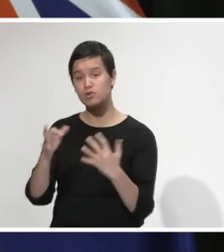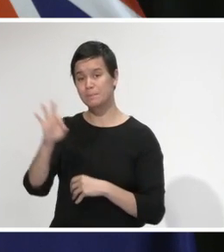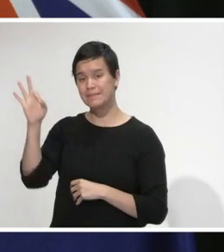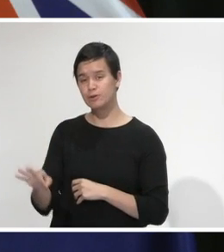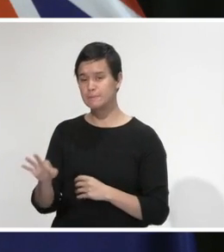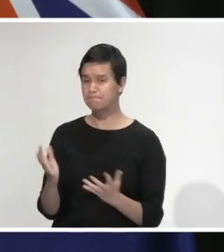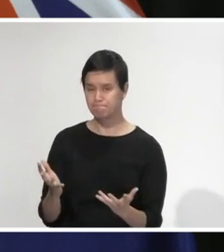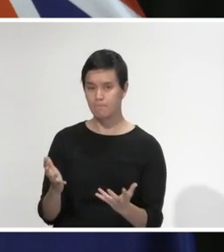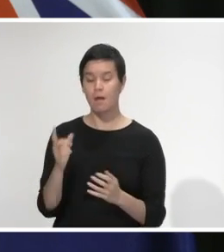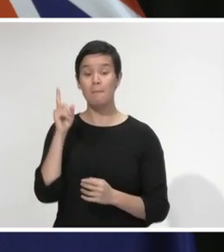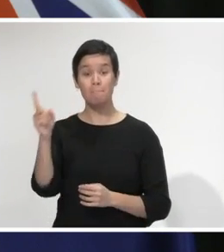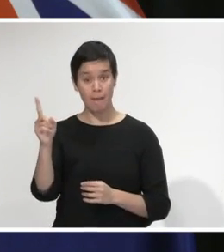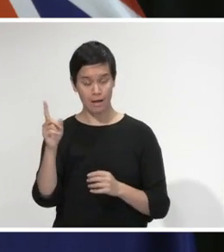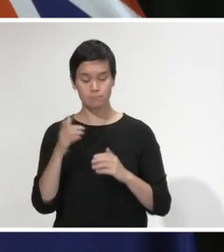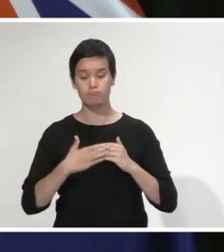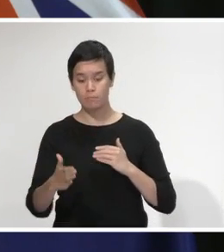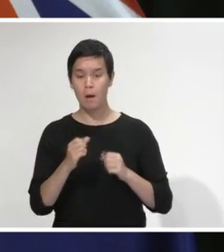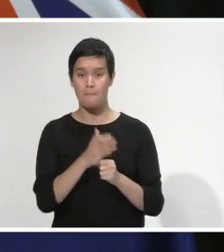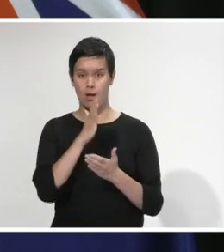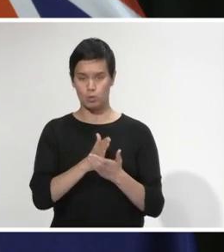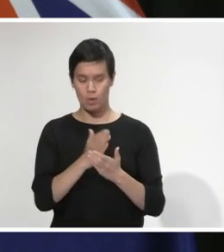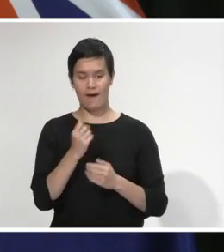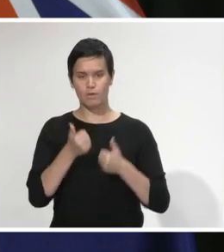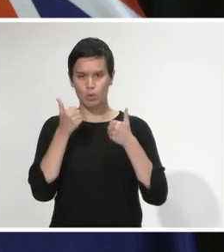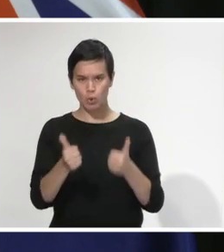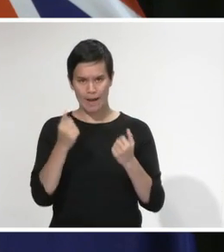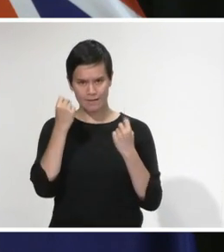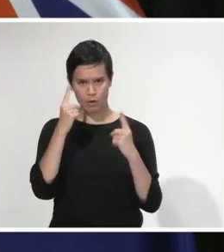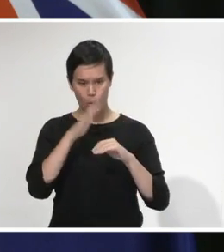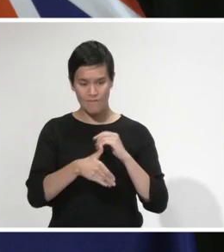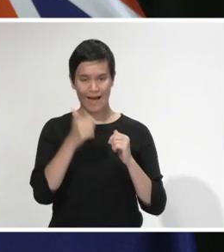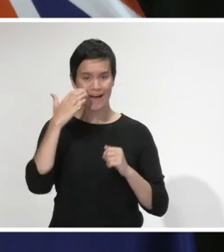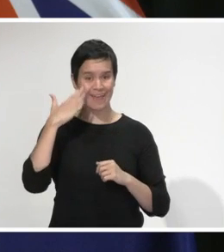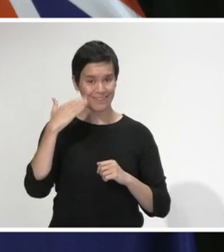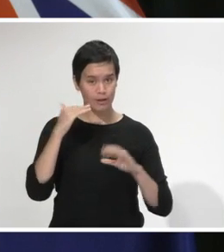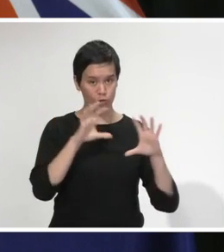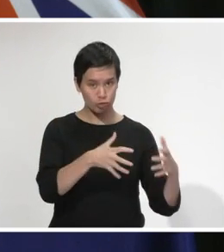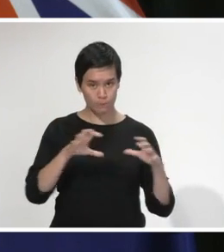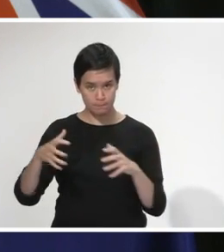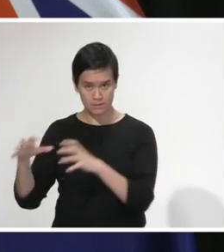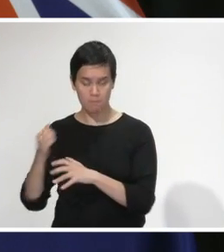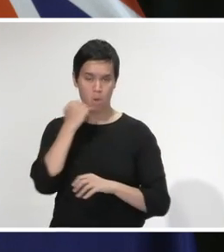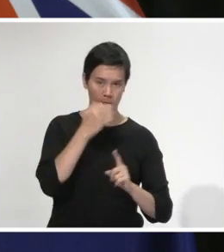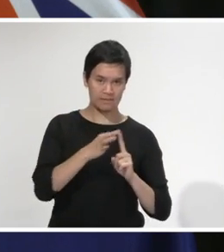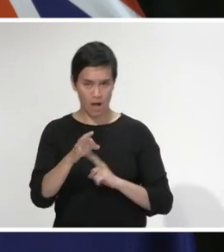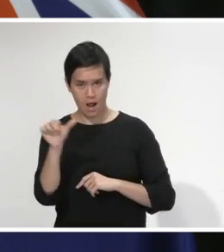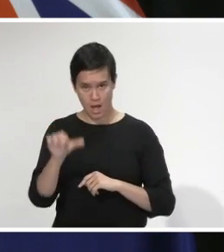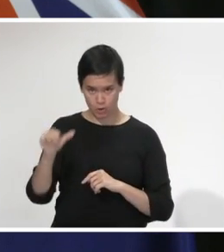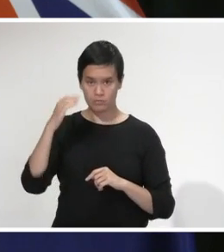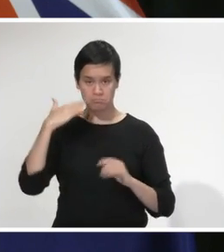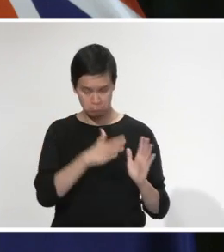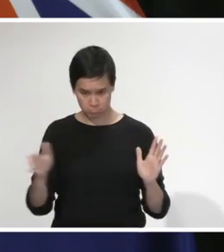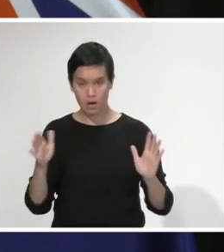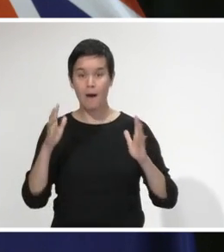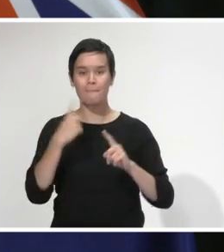and by ethnicity, so to make sure that we are not under-testing in certain populations. And the issue of sentinel